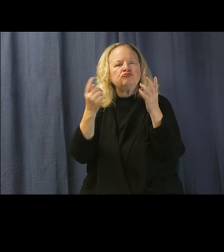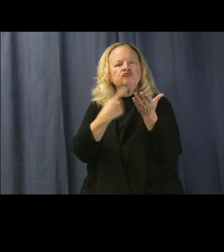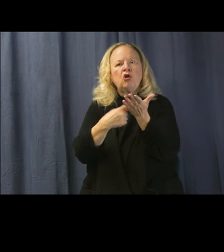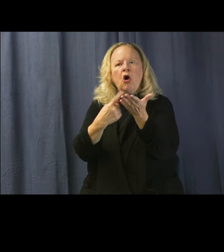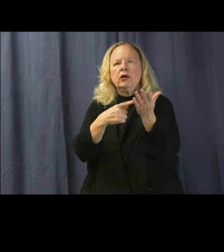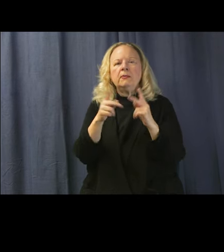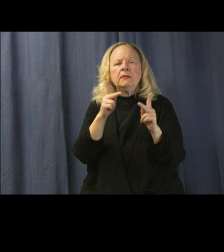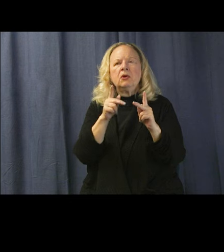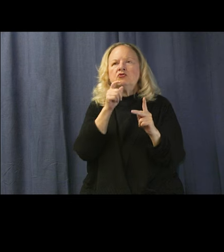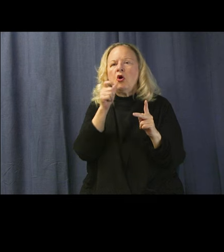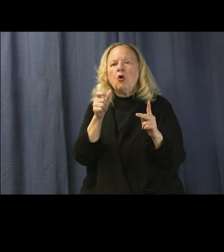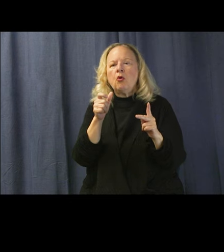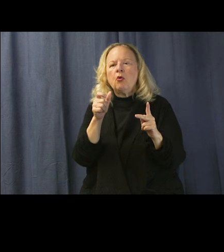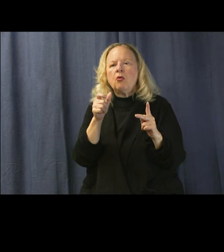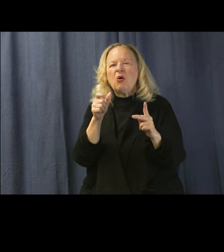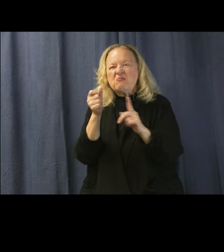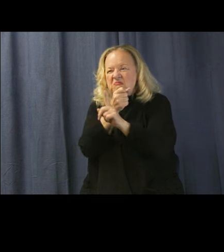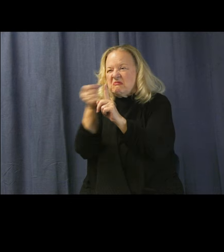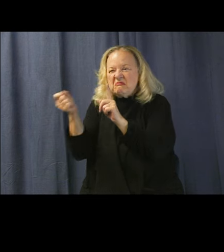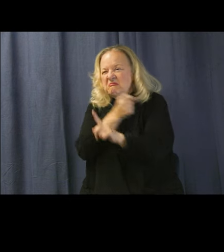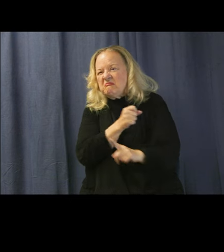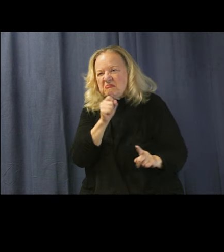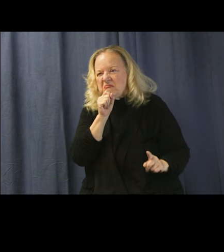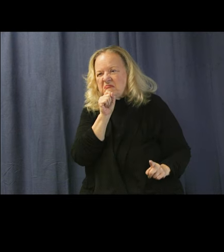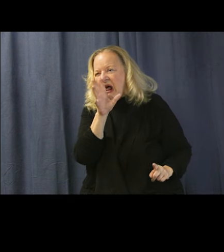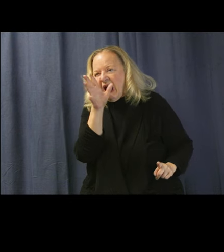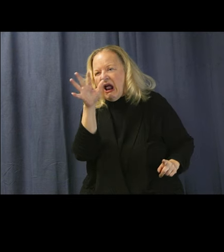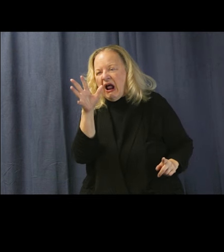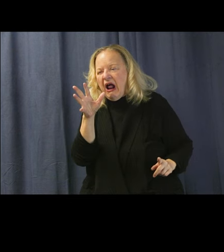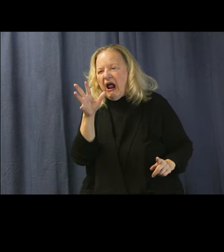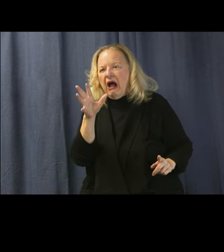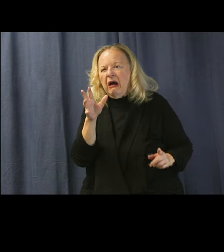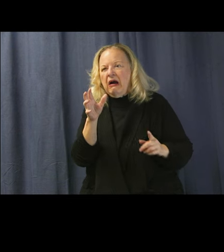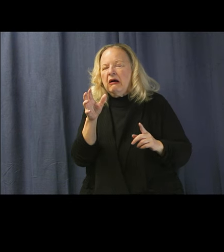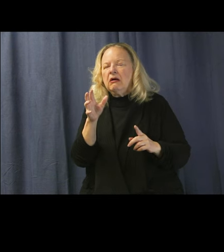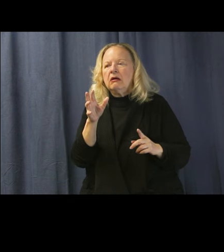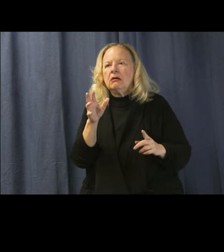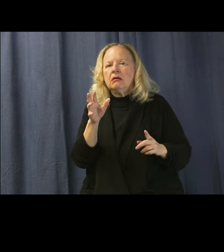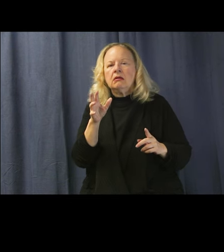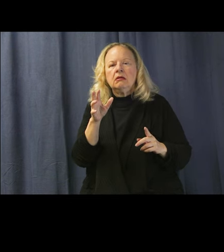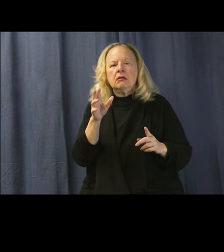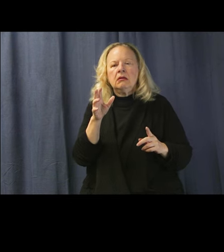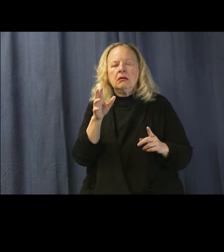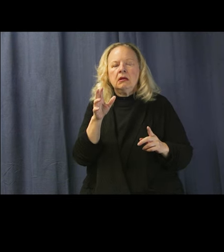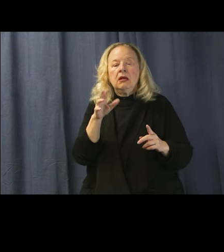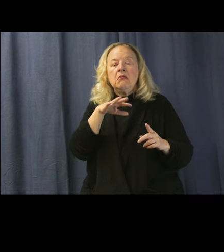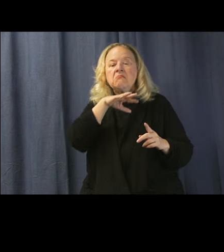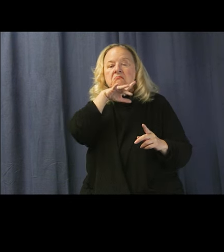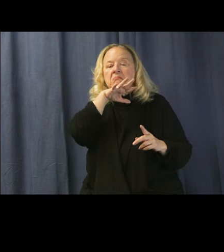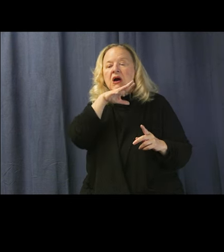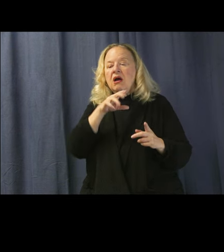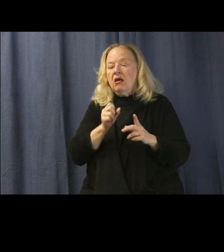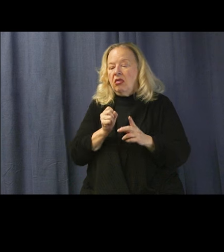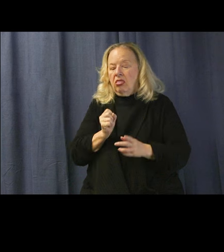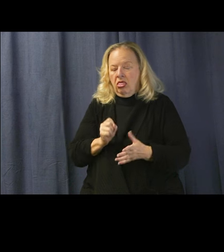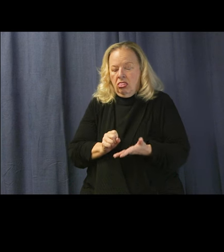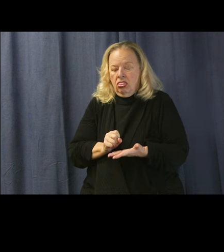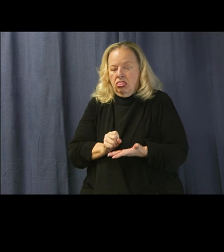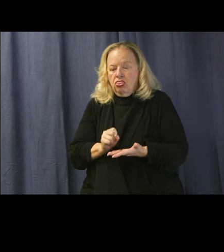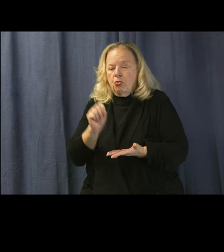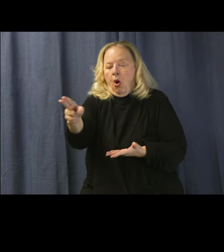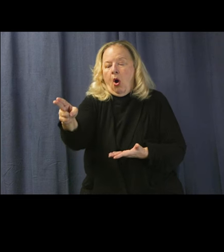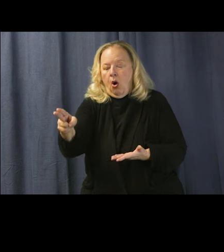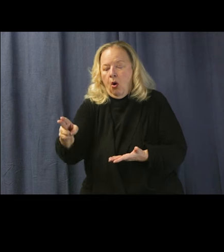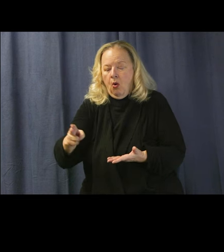people, don't go bashing. There's a famous saying, he who throws mud always loses ground.